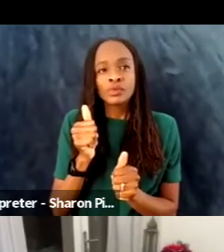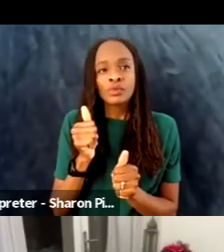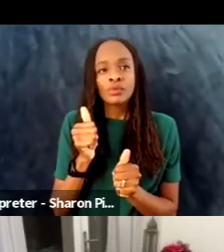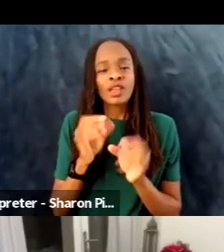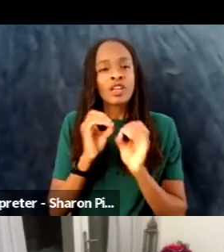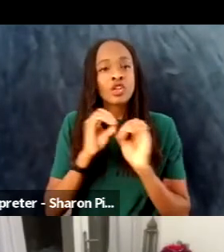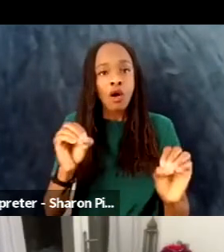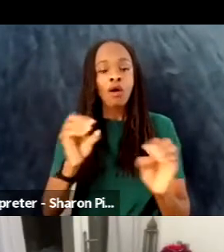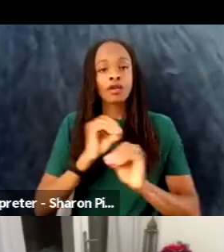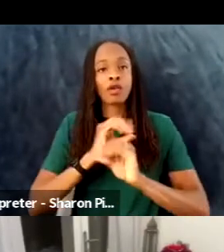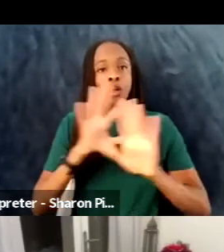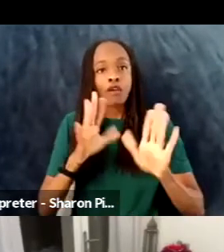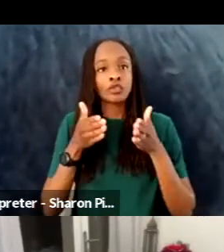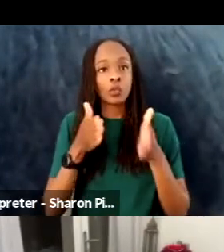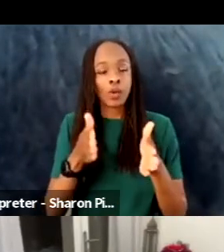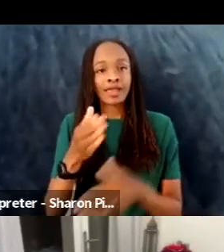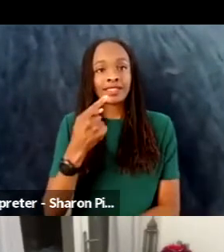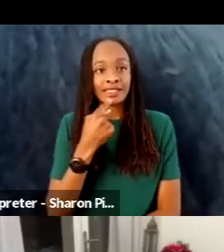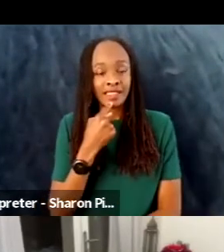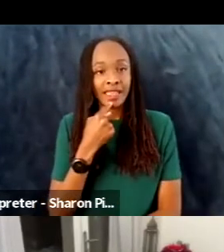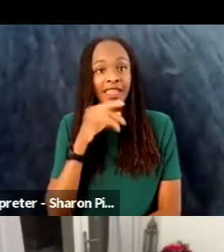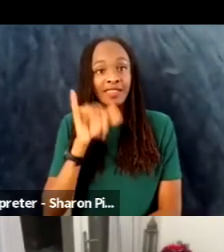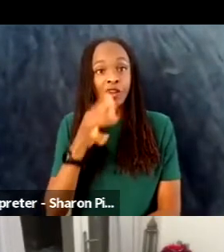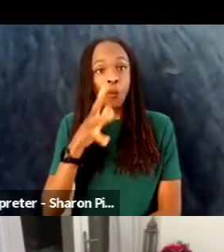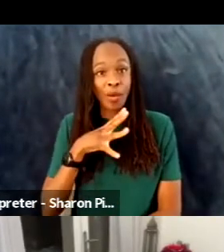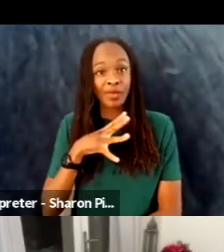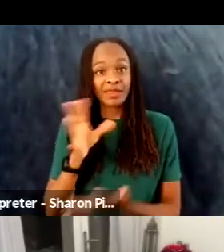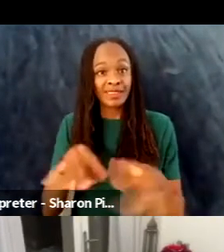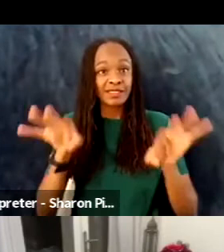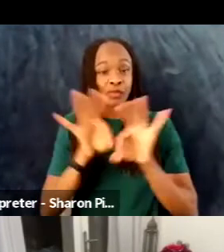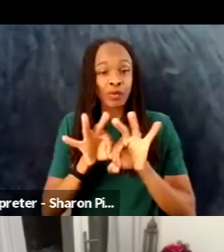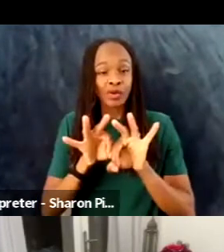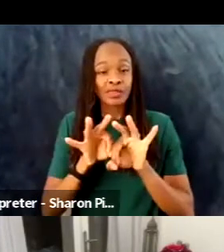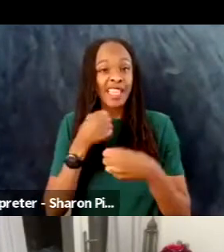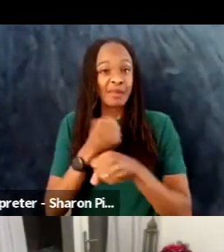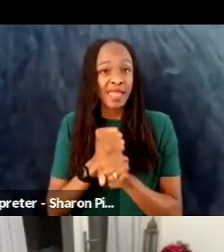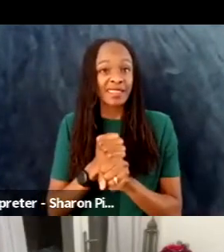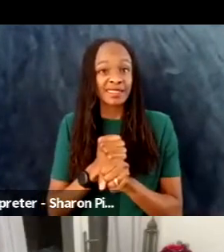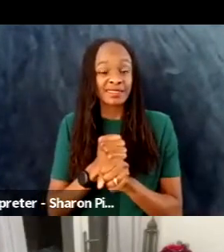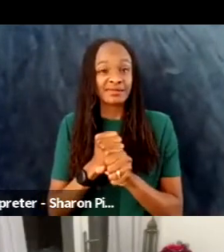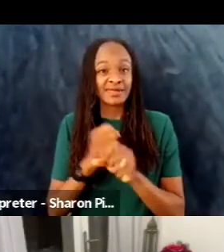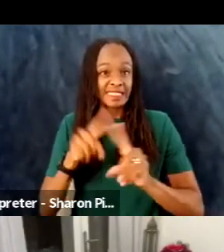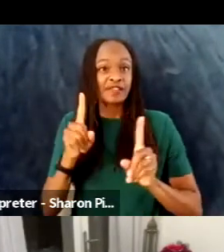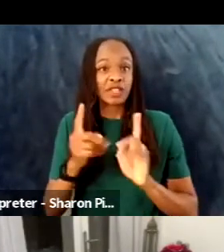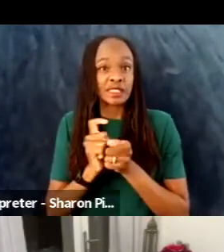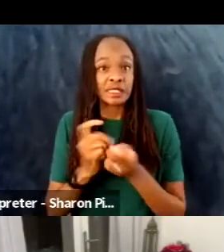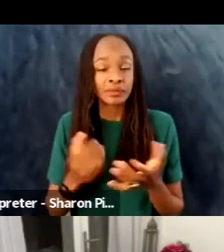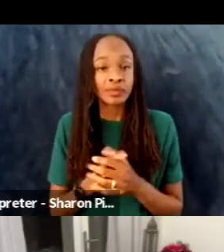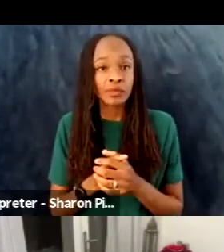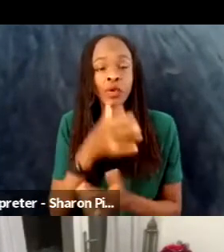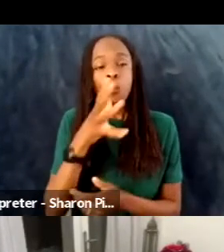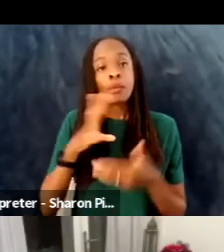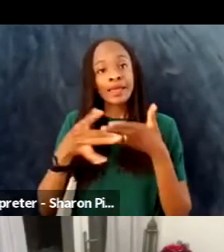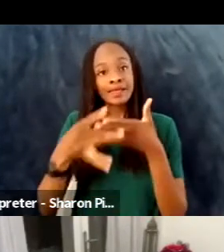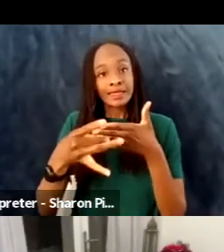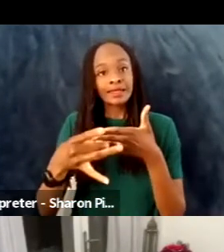non-obvious ways of saying a woman matters. A woman makes a difference. A woman leads